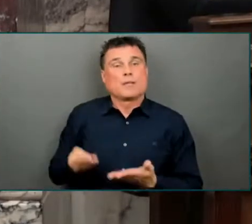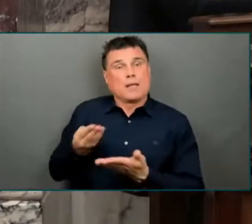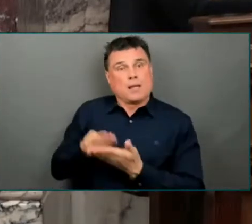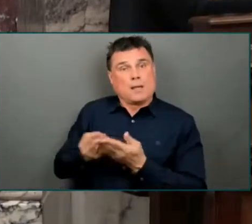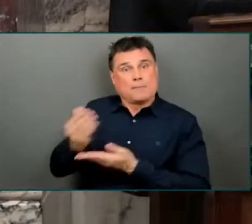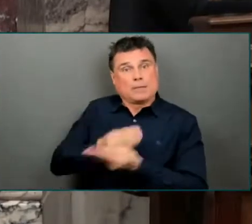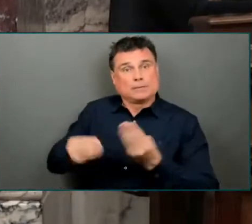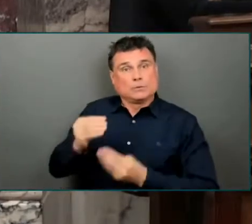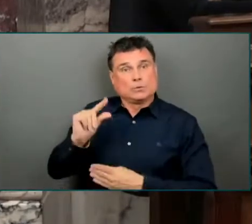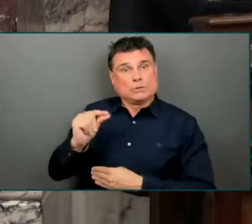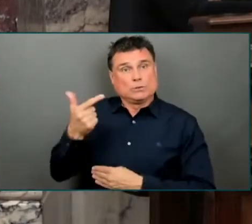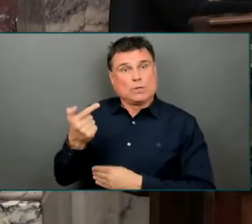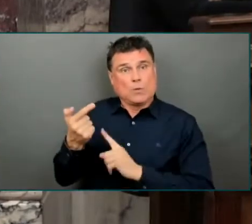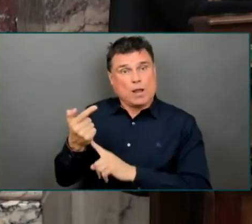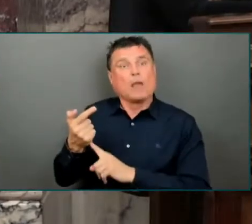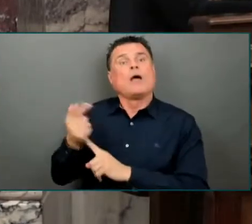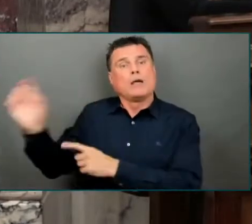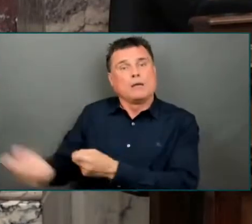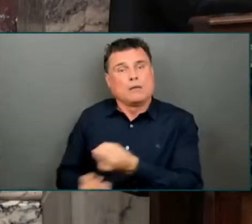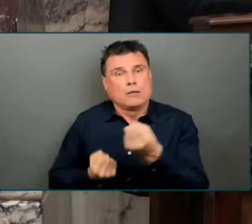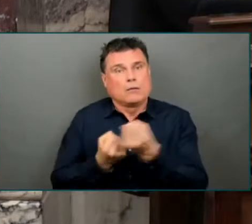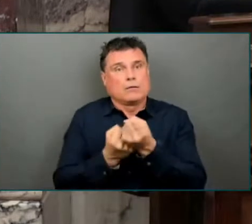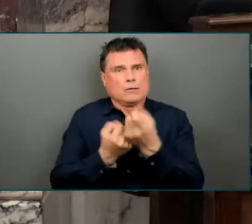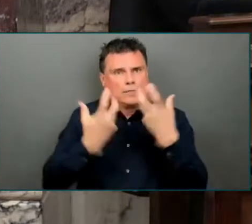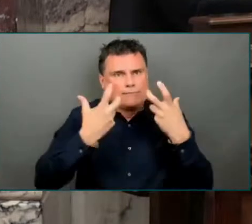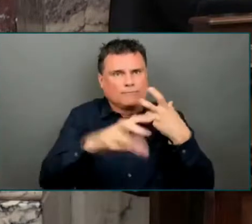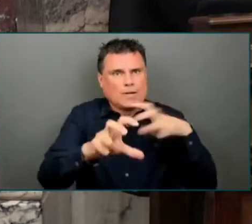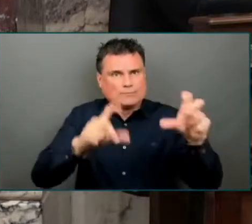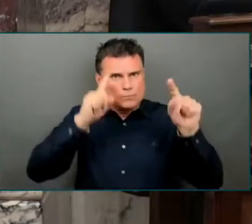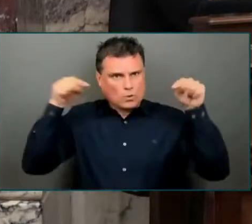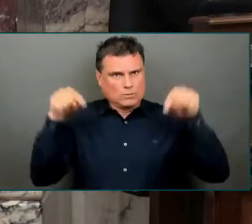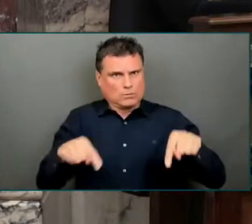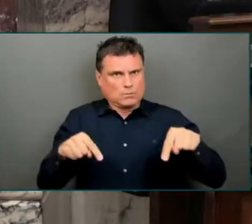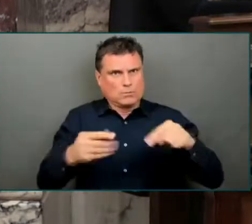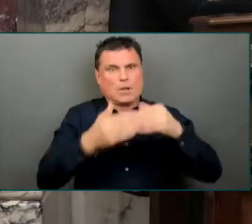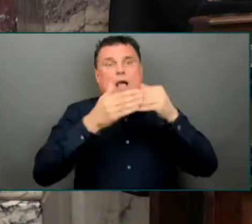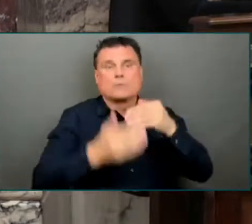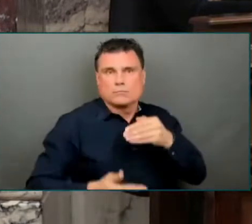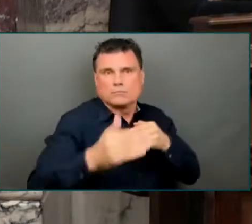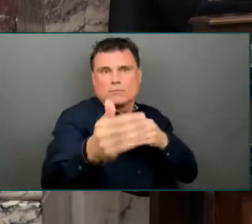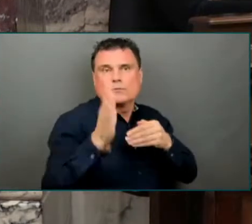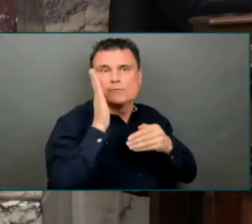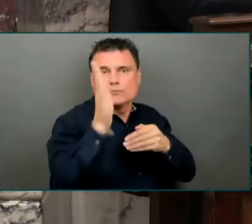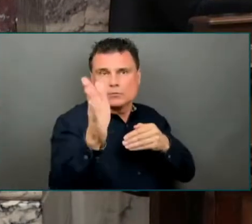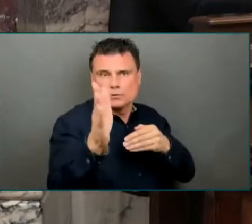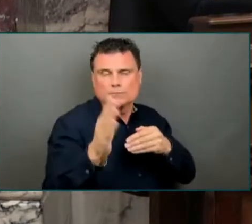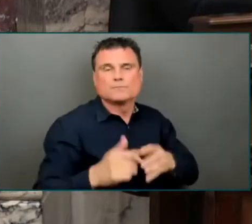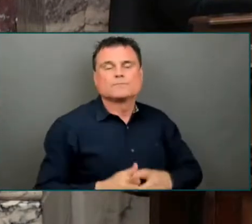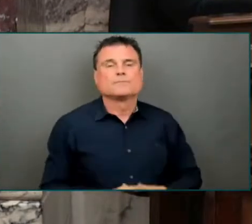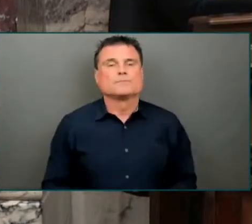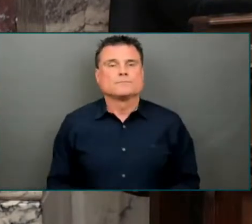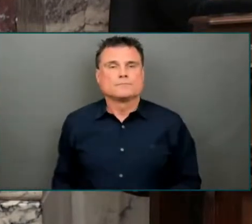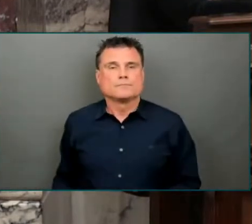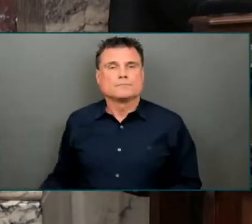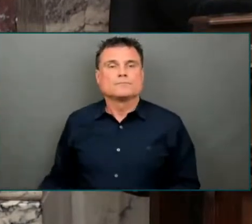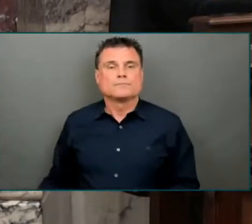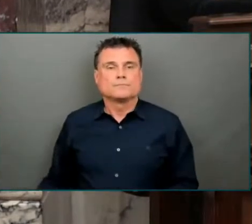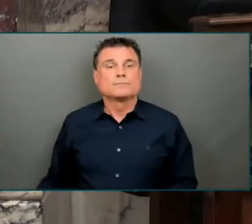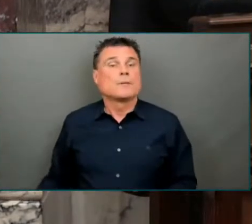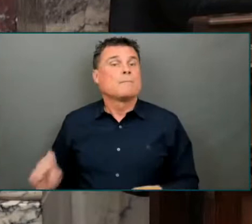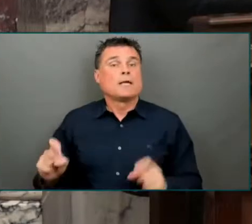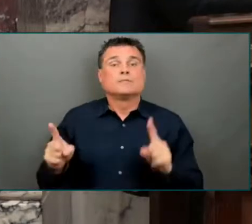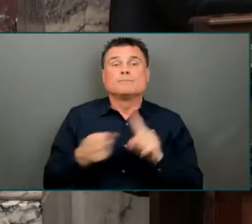recovery and better days ahead. It starts with a strong foundation. The same principles that led our